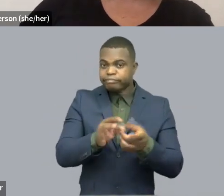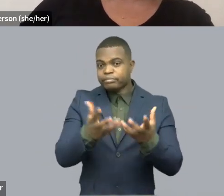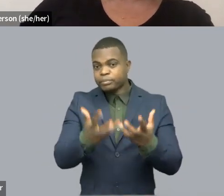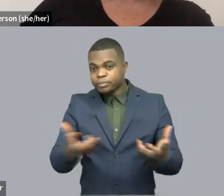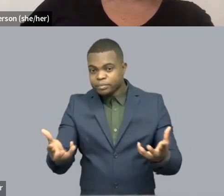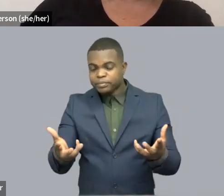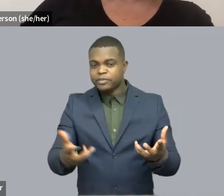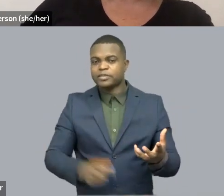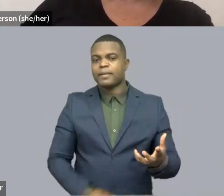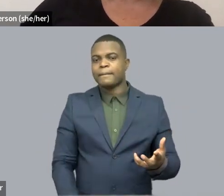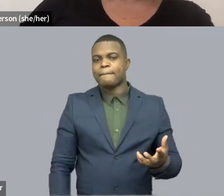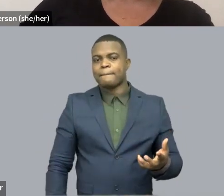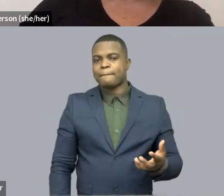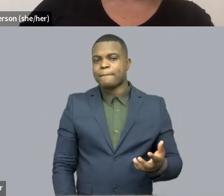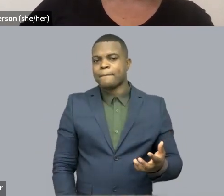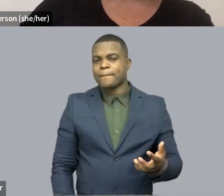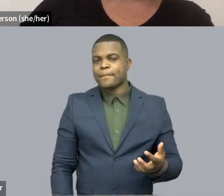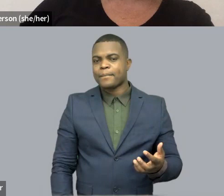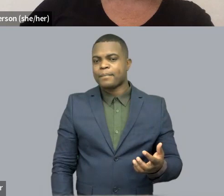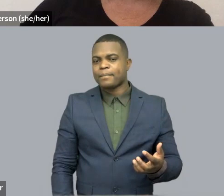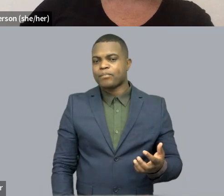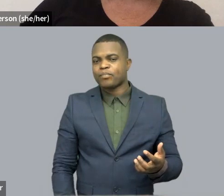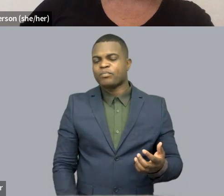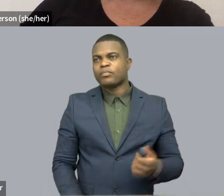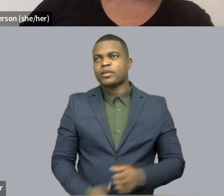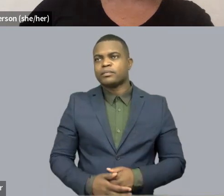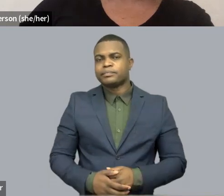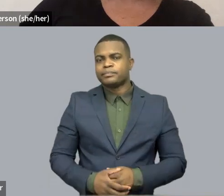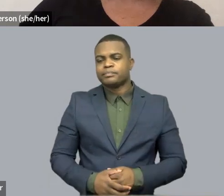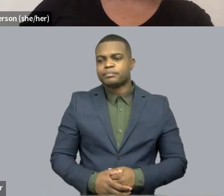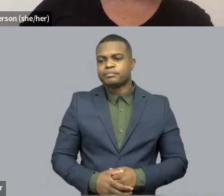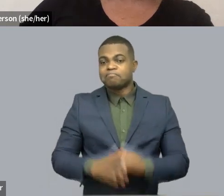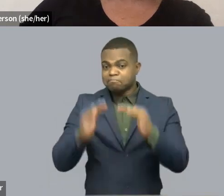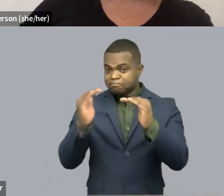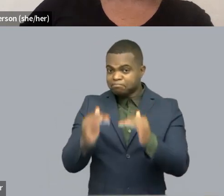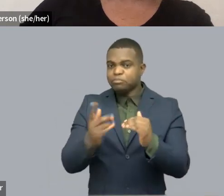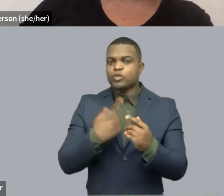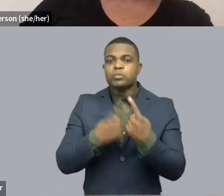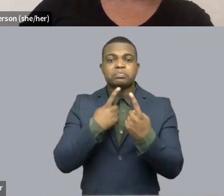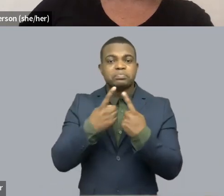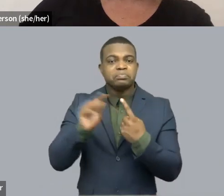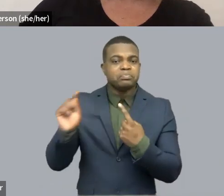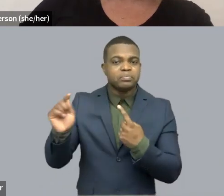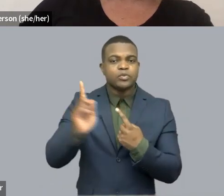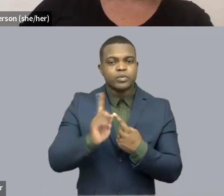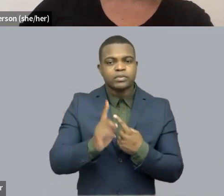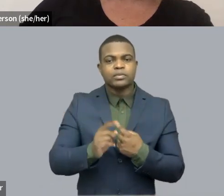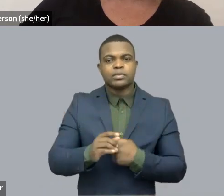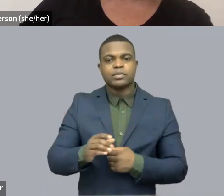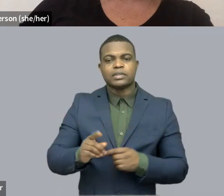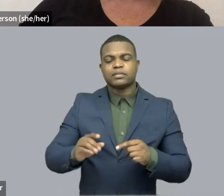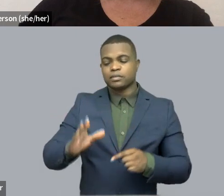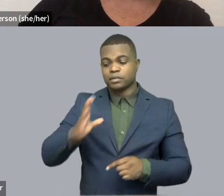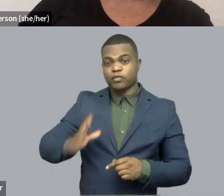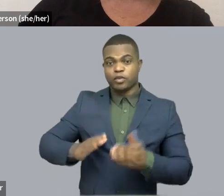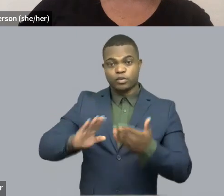is we need to have tools that are also thought with the civil society needs in mind, taking into consideration, for example, the